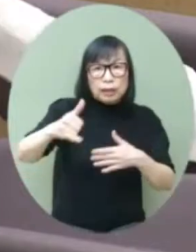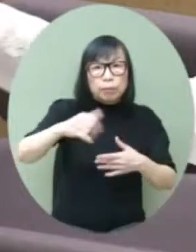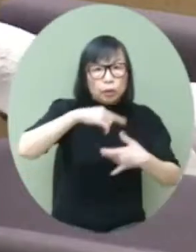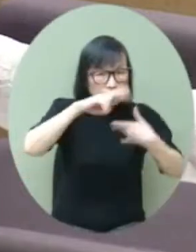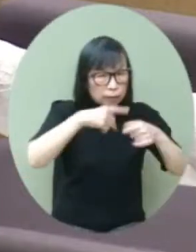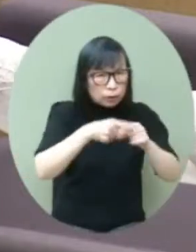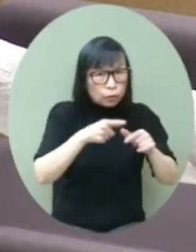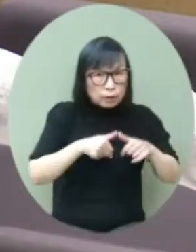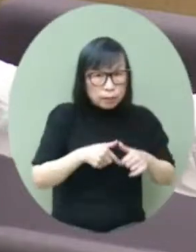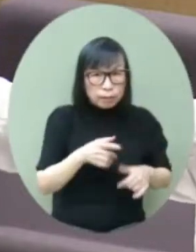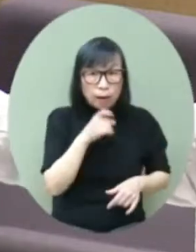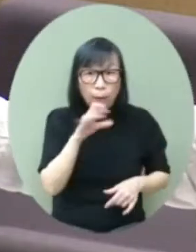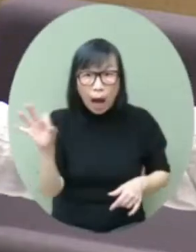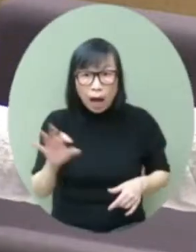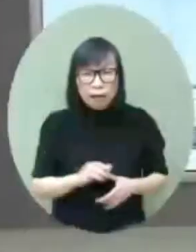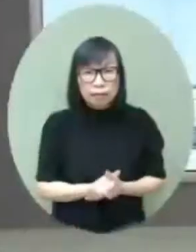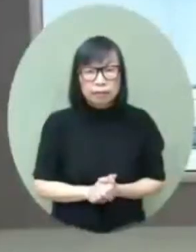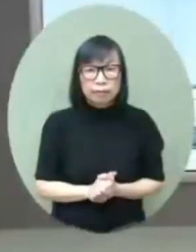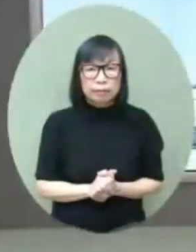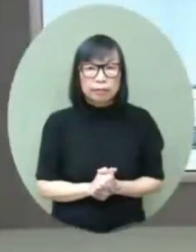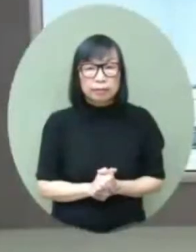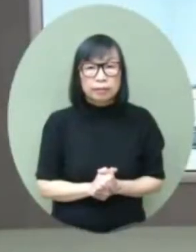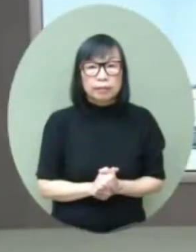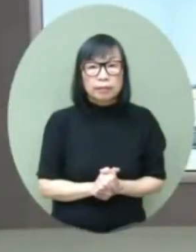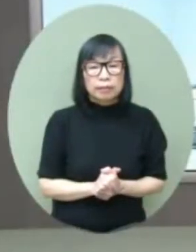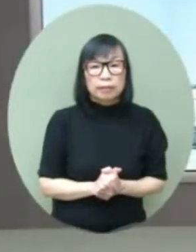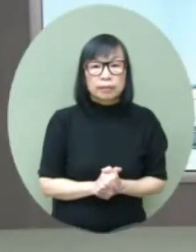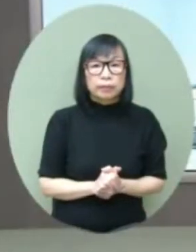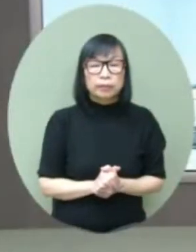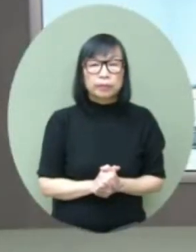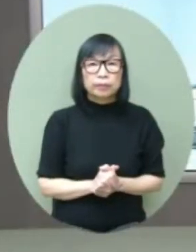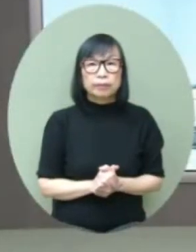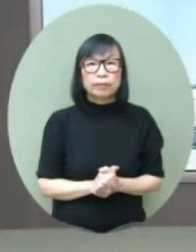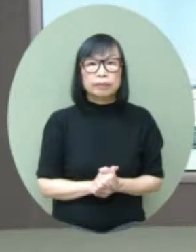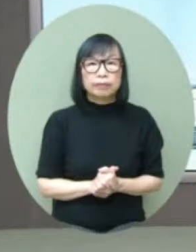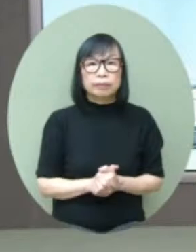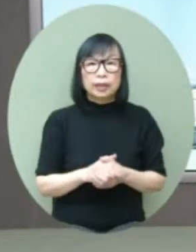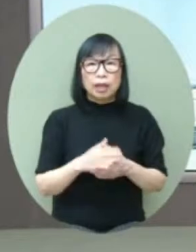Al-Kawan, is it confirmed that he is already admitted to the quarantine center?